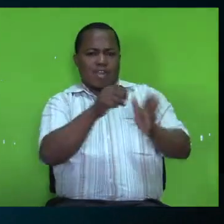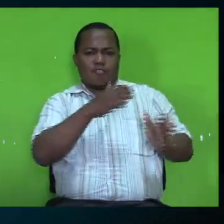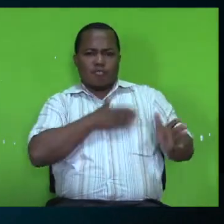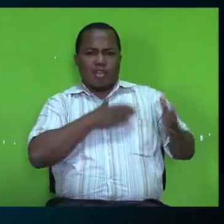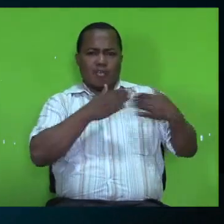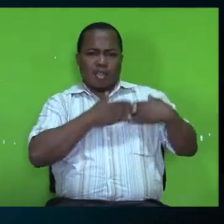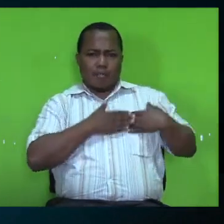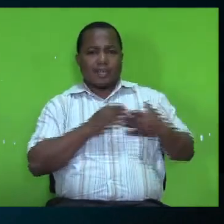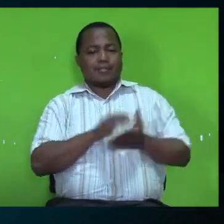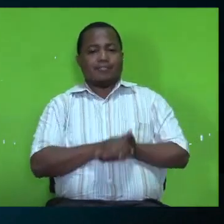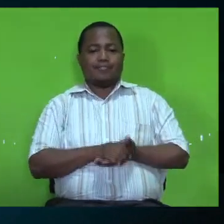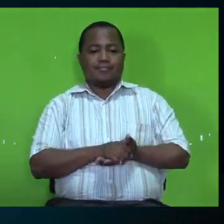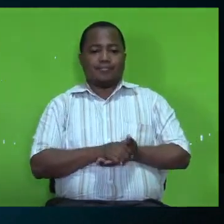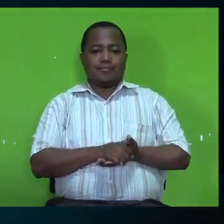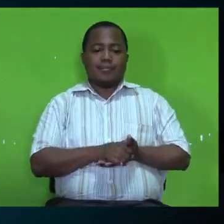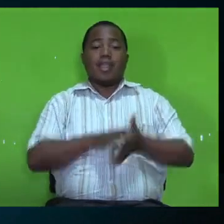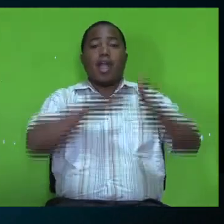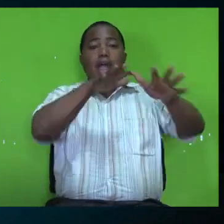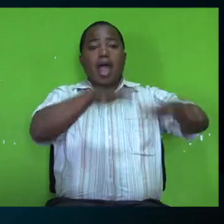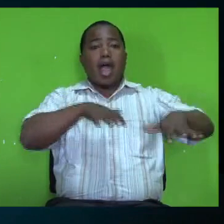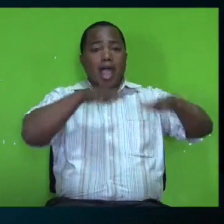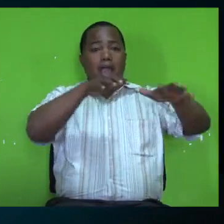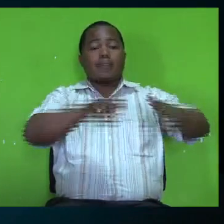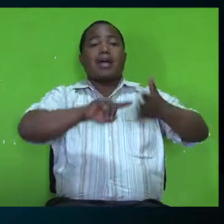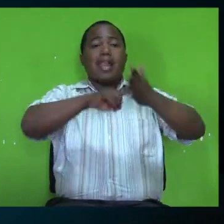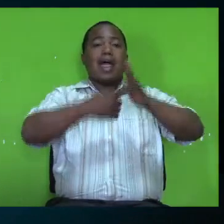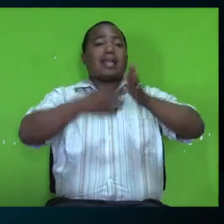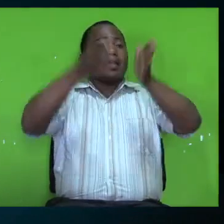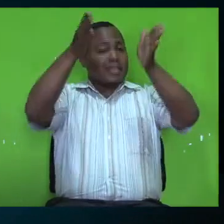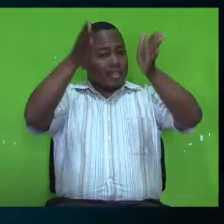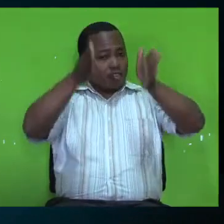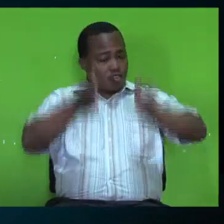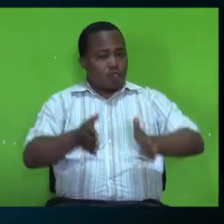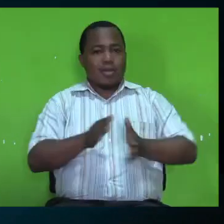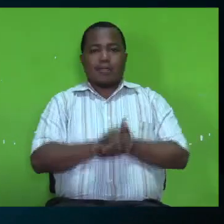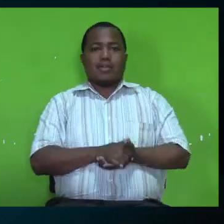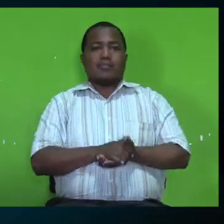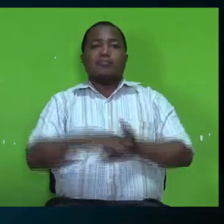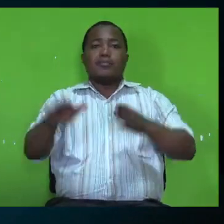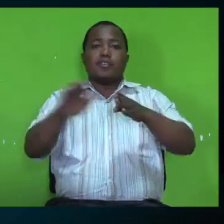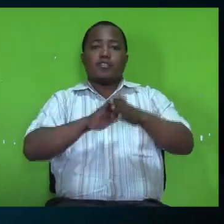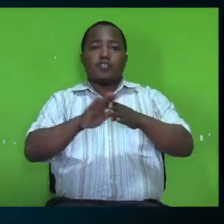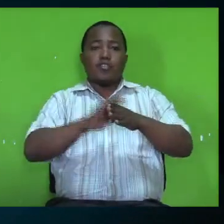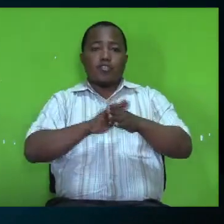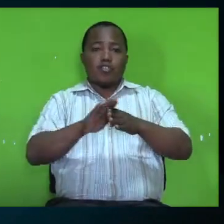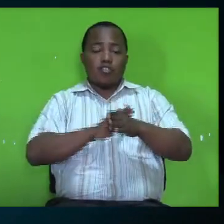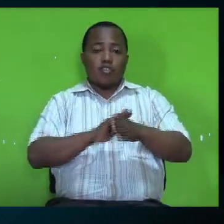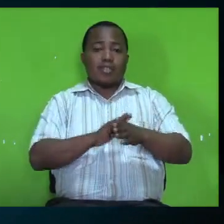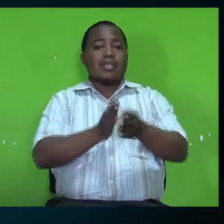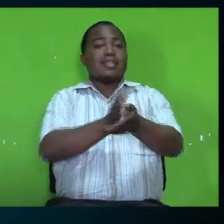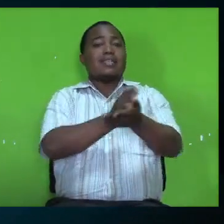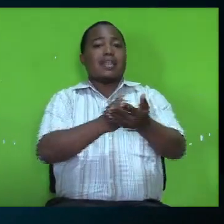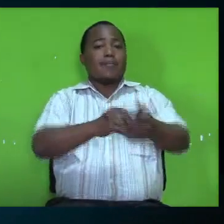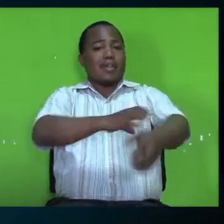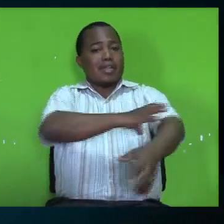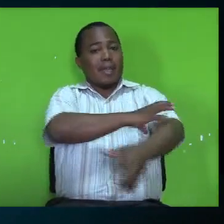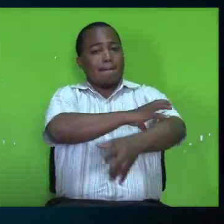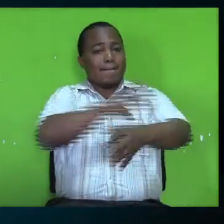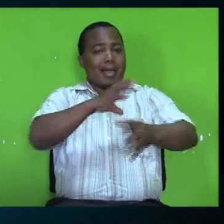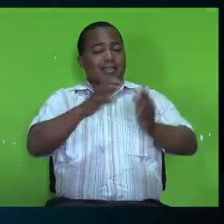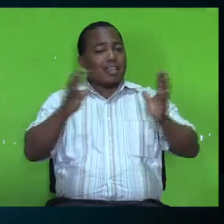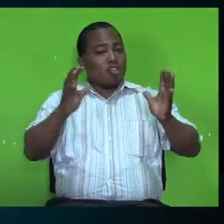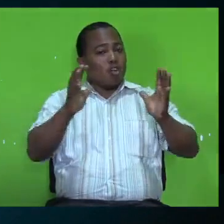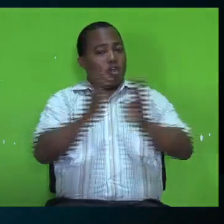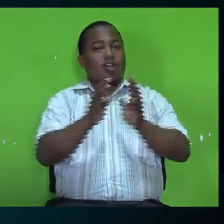students, animals such as human beings use a power from the muscles